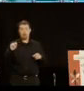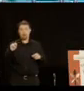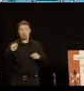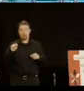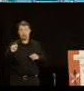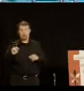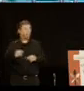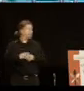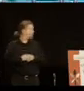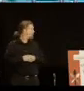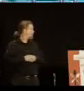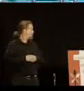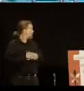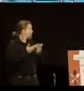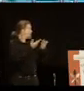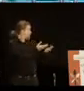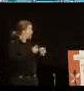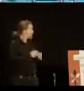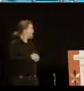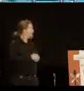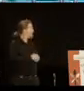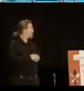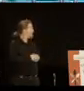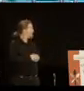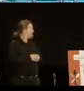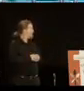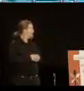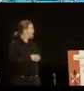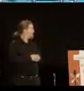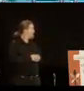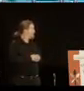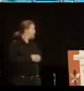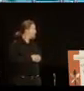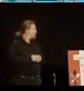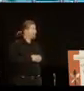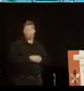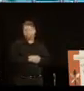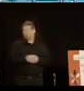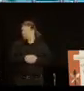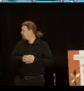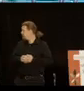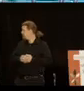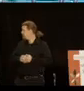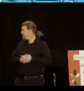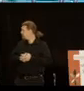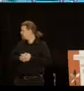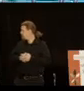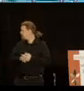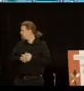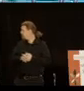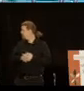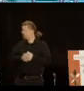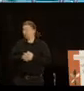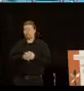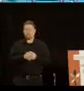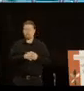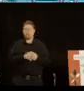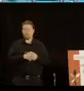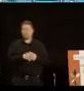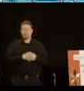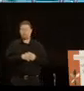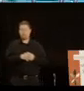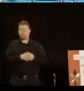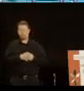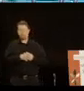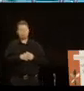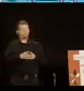in Orlando. So let's please give them a big round of applause. And really to all the staff, we appreciate